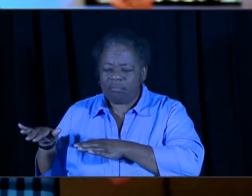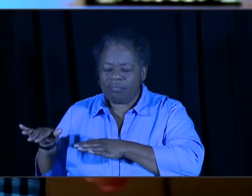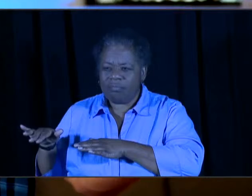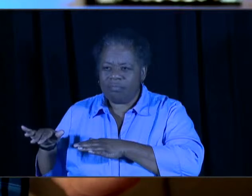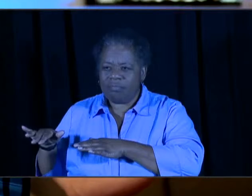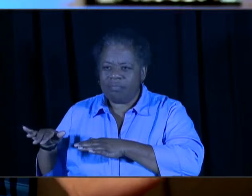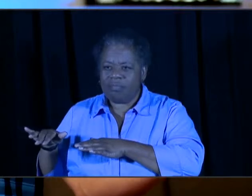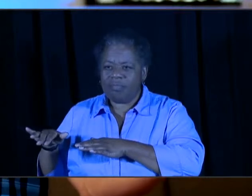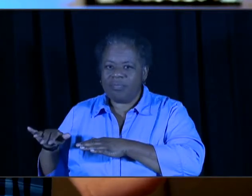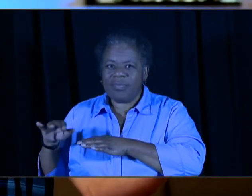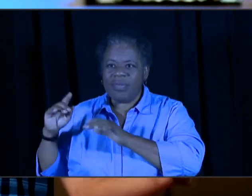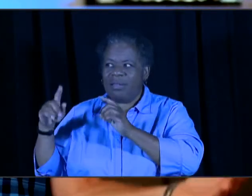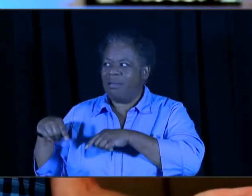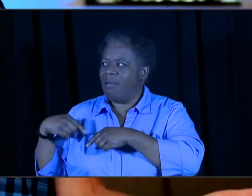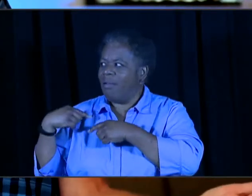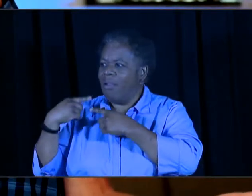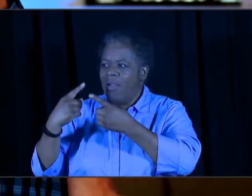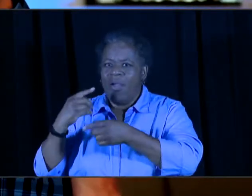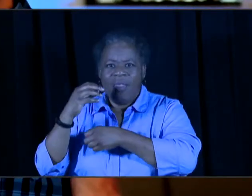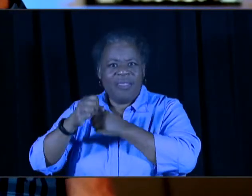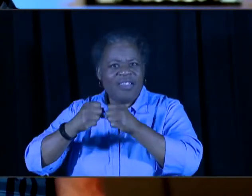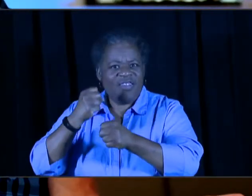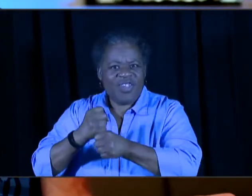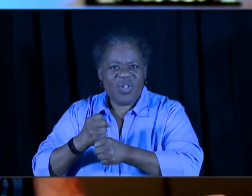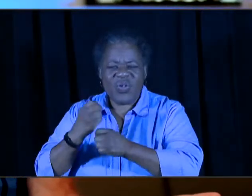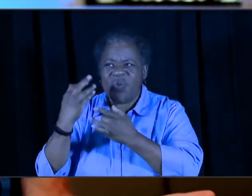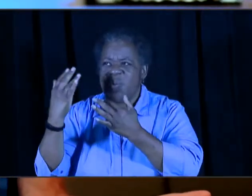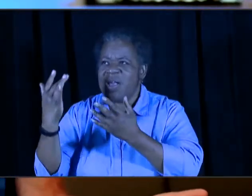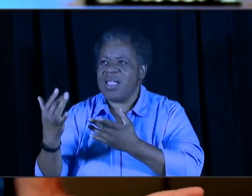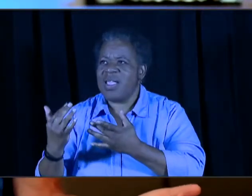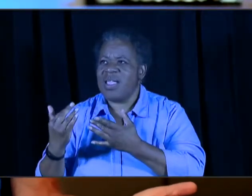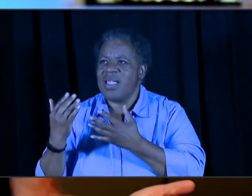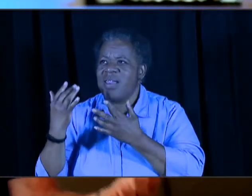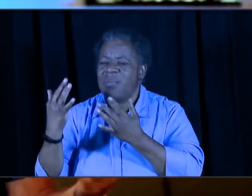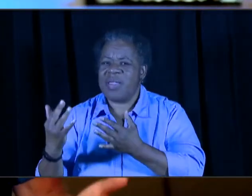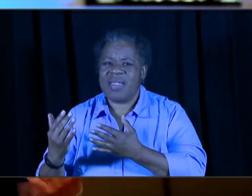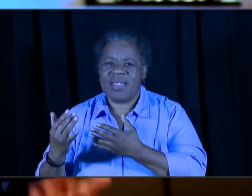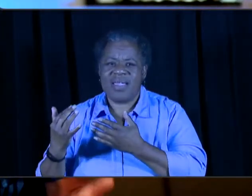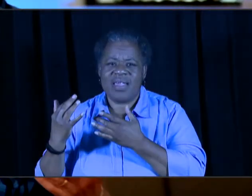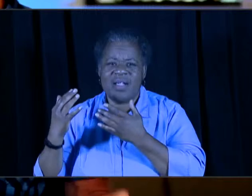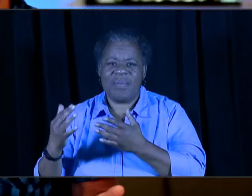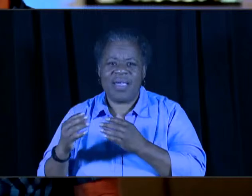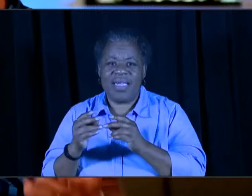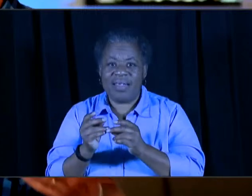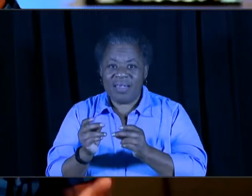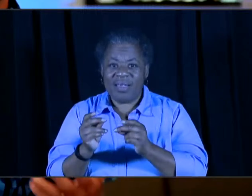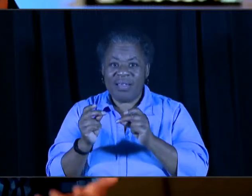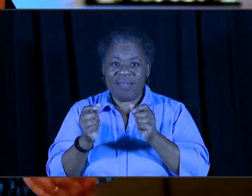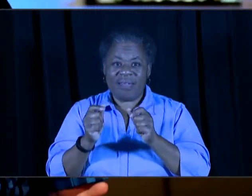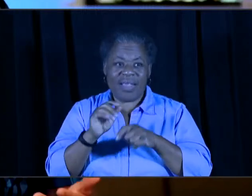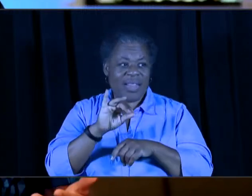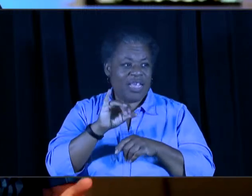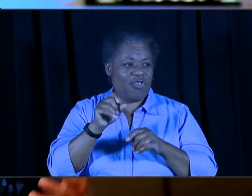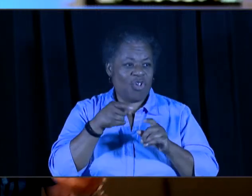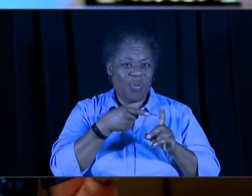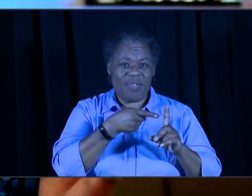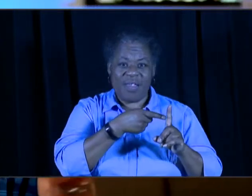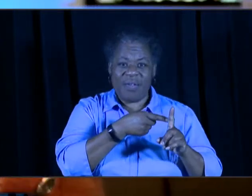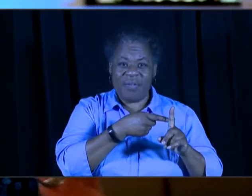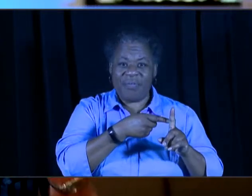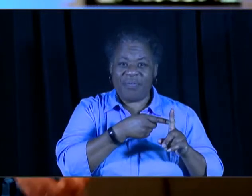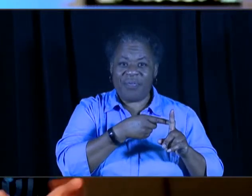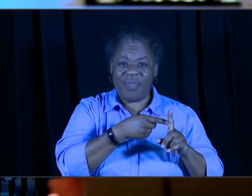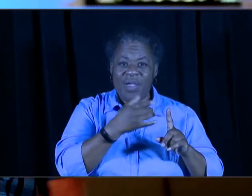After all these years waiting for his dreams to be fulfilled, suddenly Joseph seems a whole lot more interested in